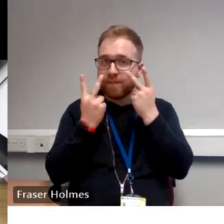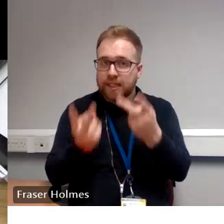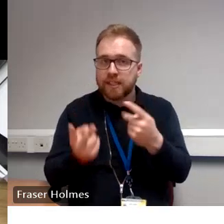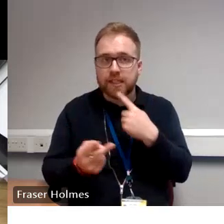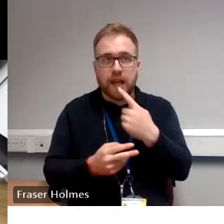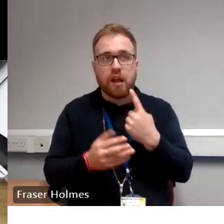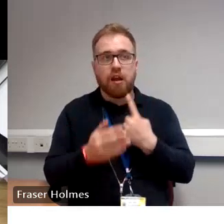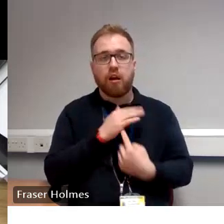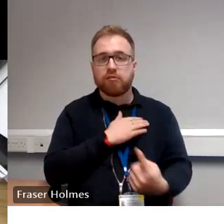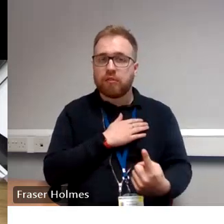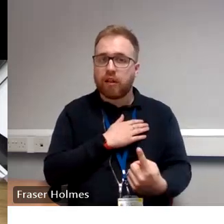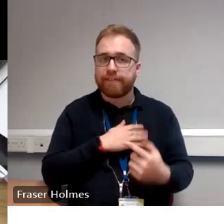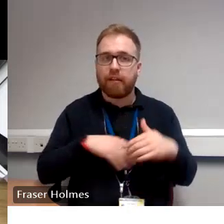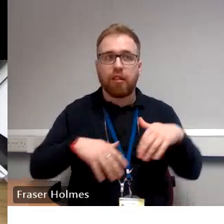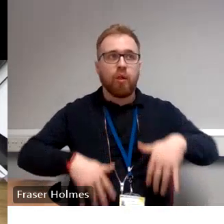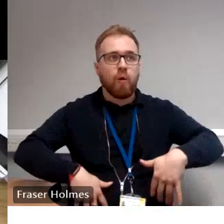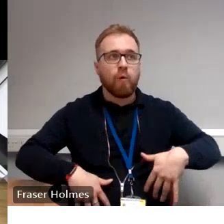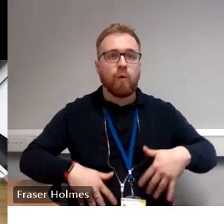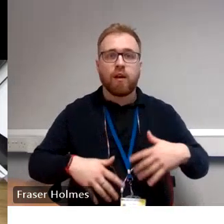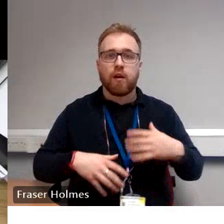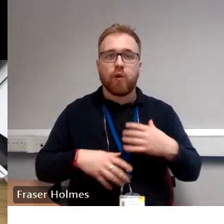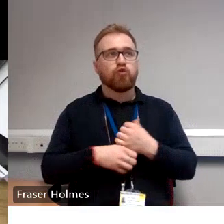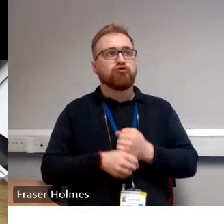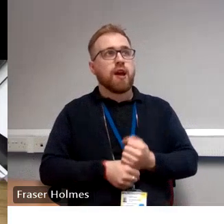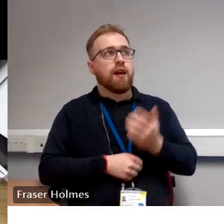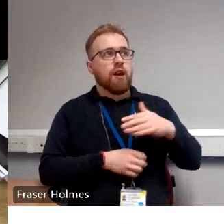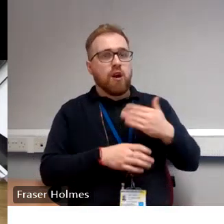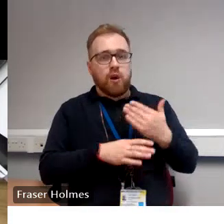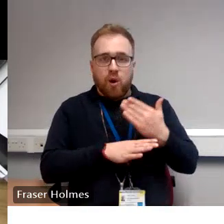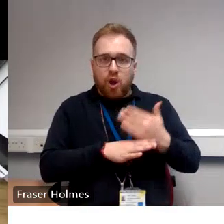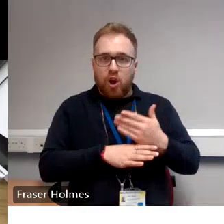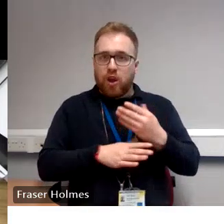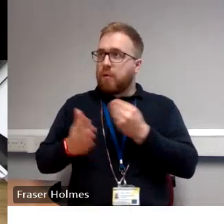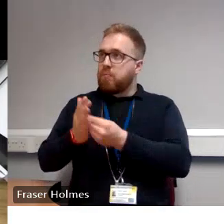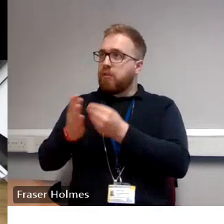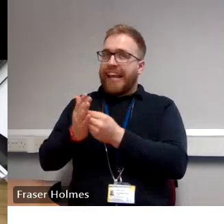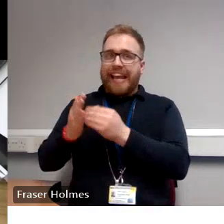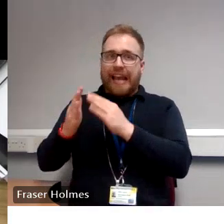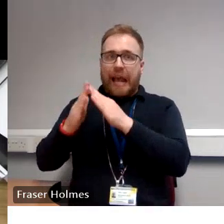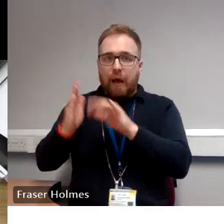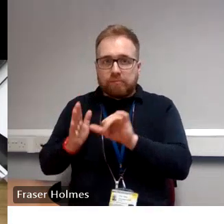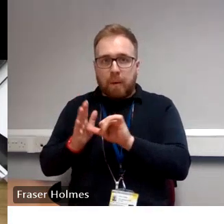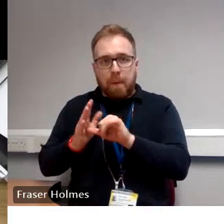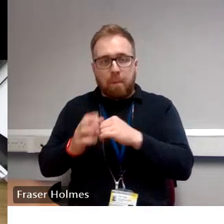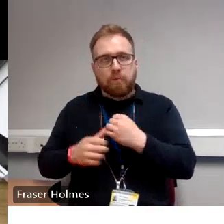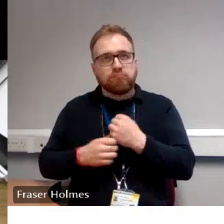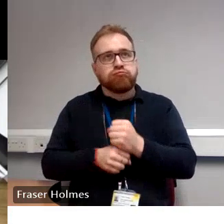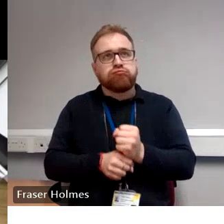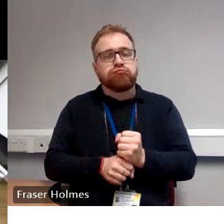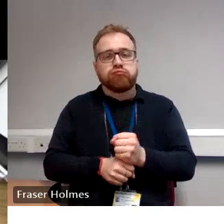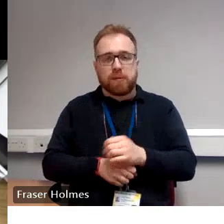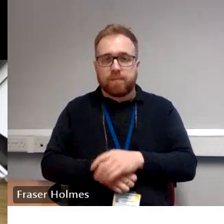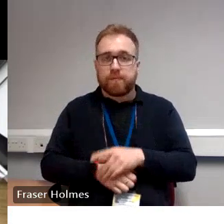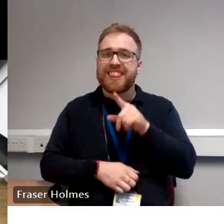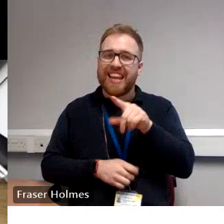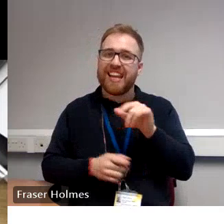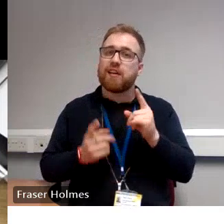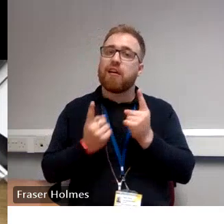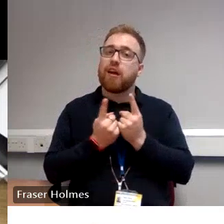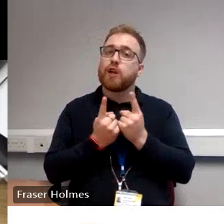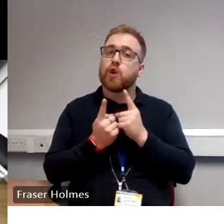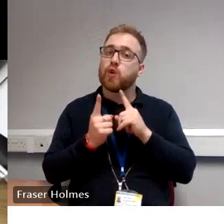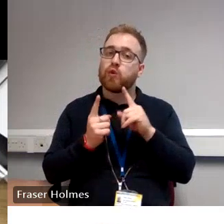isolated, lonely, or stressed out by work, money, and housing problems. These are issues that can't be